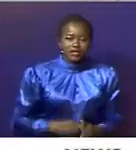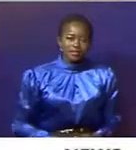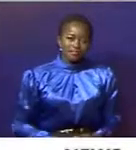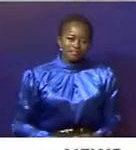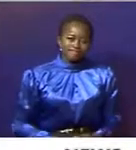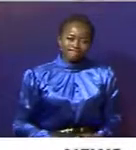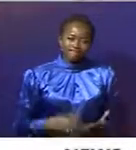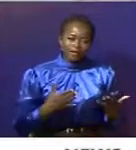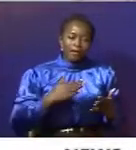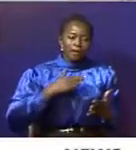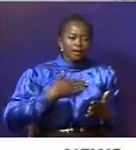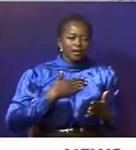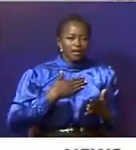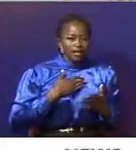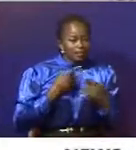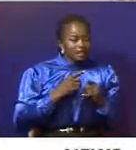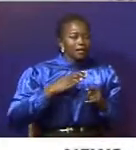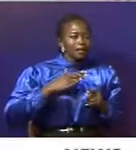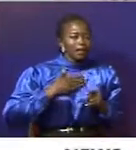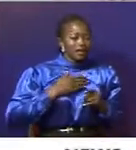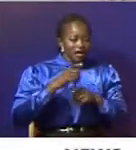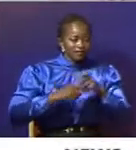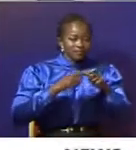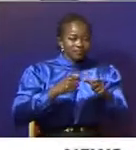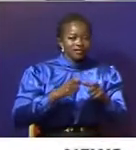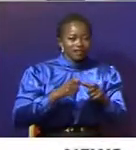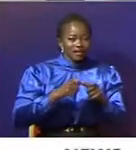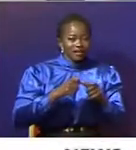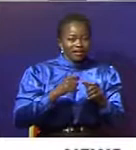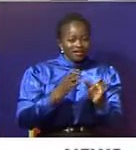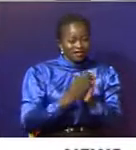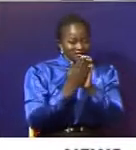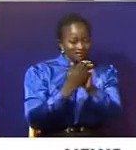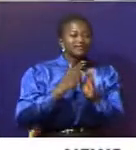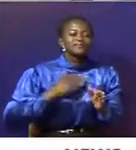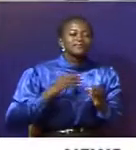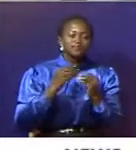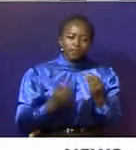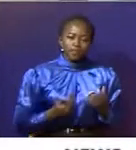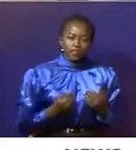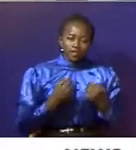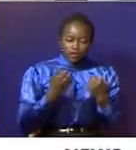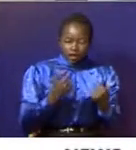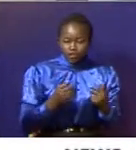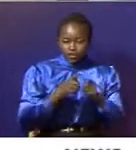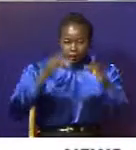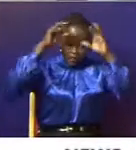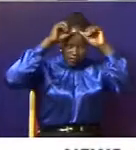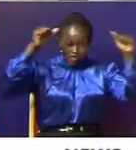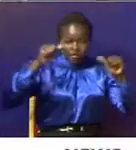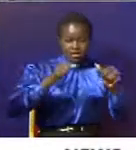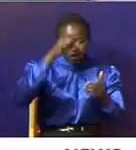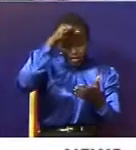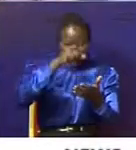I dedicate my award to him, Hajataligawe Salubega. The president, Islamic Medical Association of Uganda, Professor Magid Kagimu,